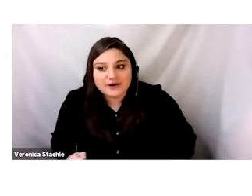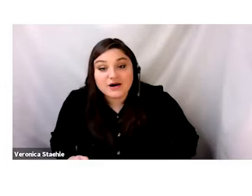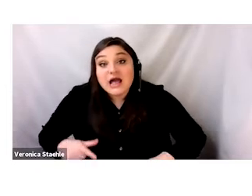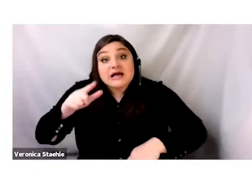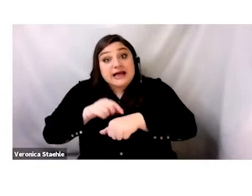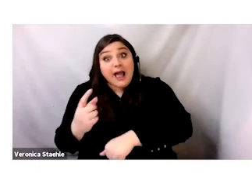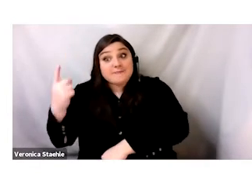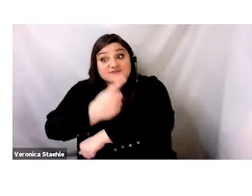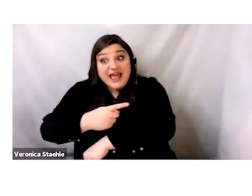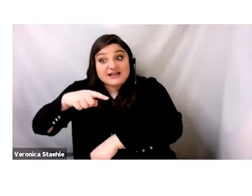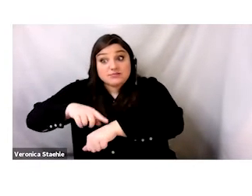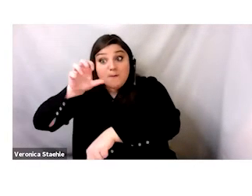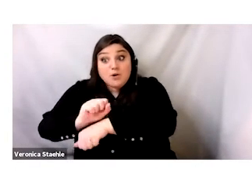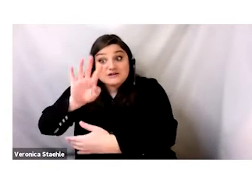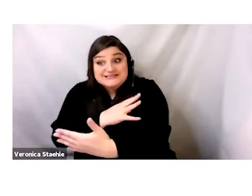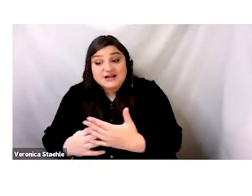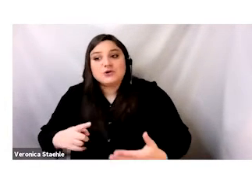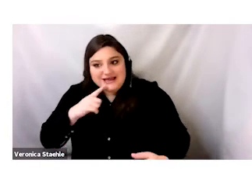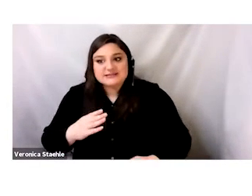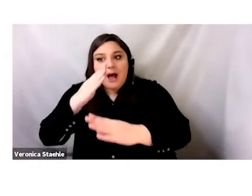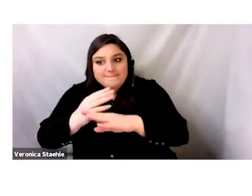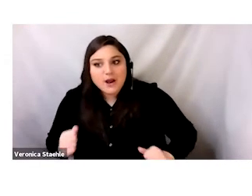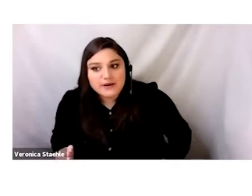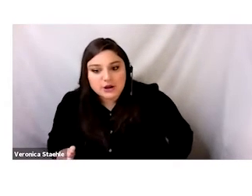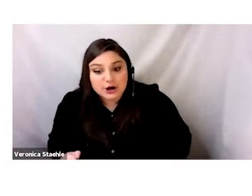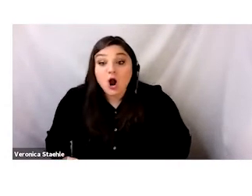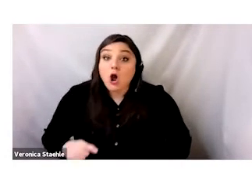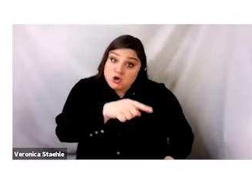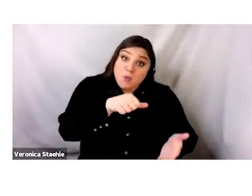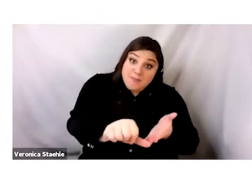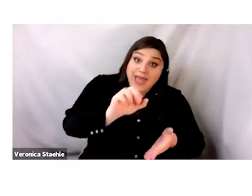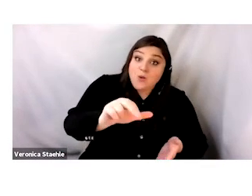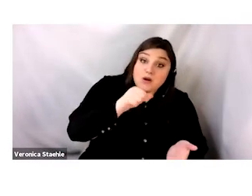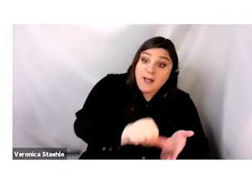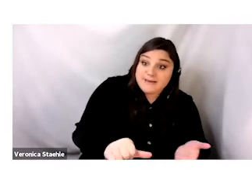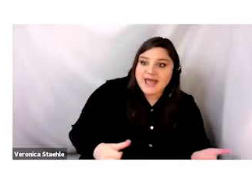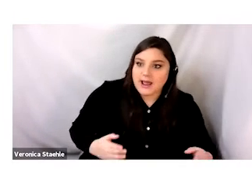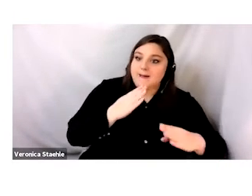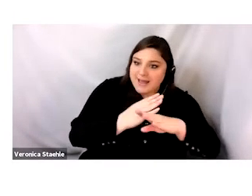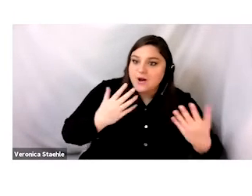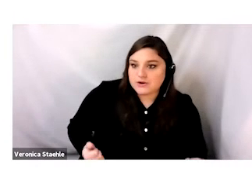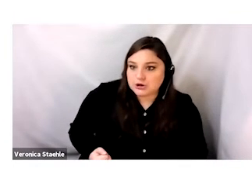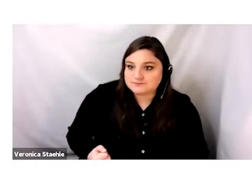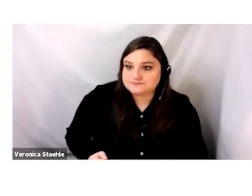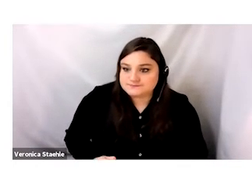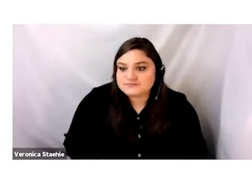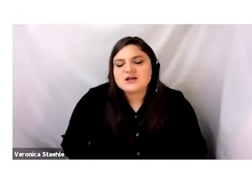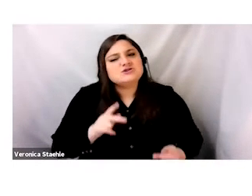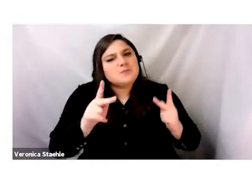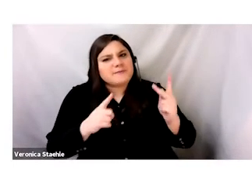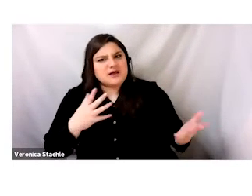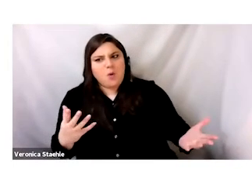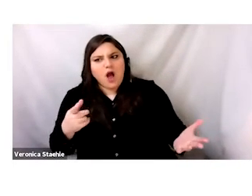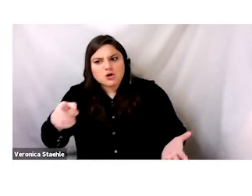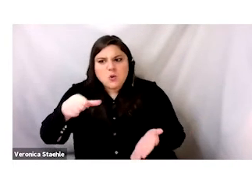engagements are happening. Are they being paid for their time just like you're being paid for your time? And I've had folks say, well, how do you do that?